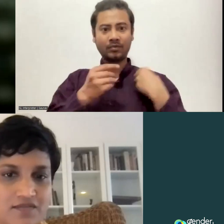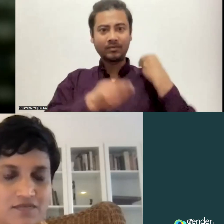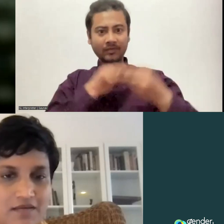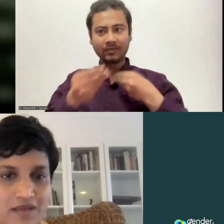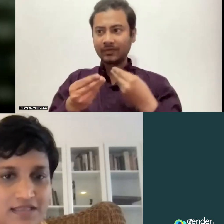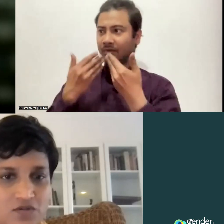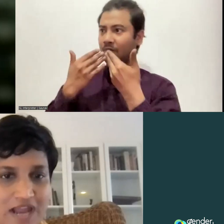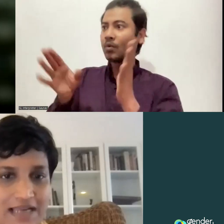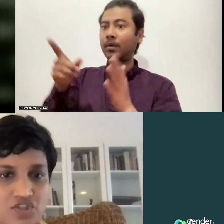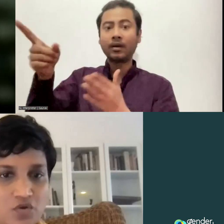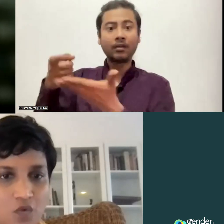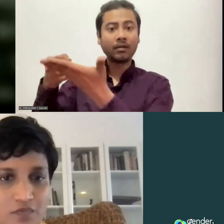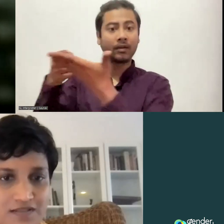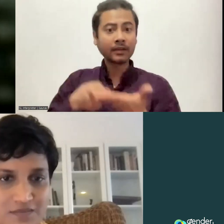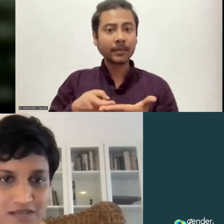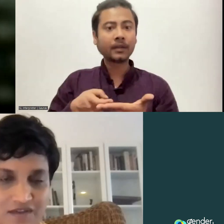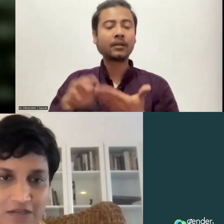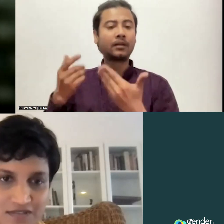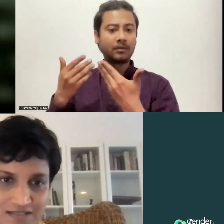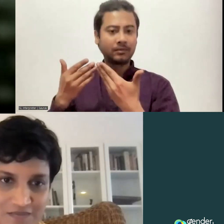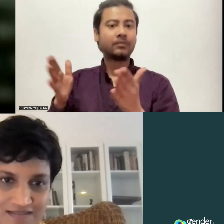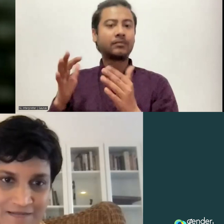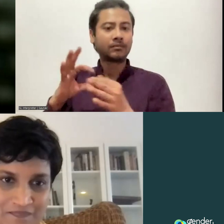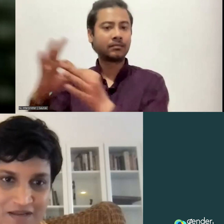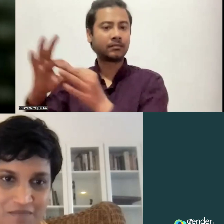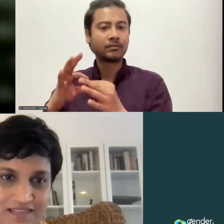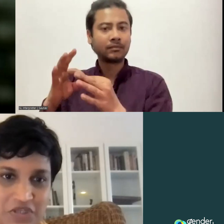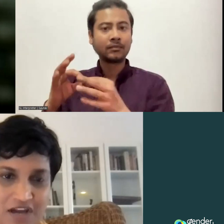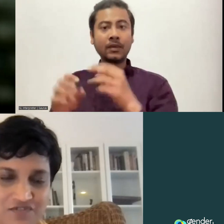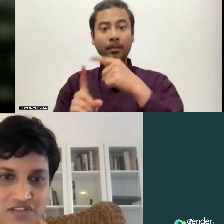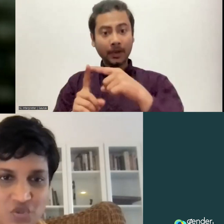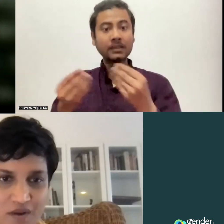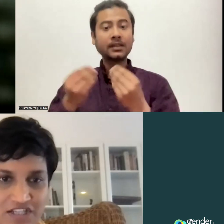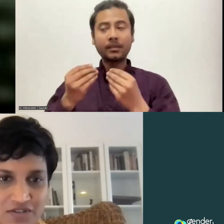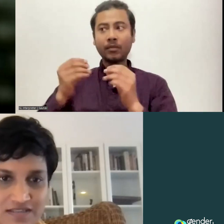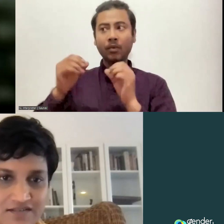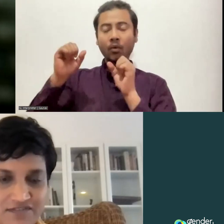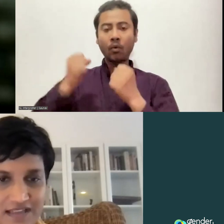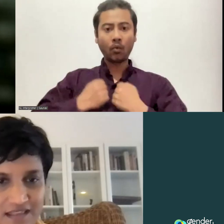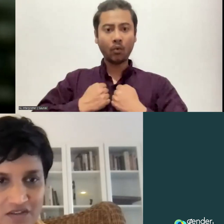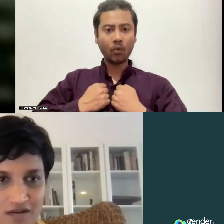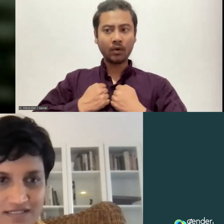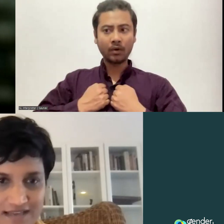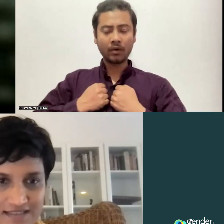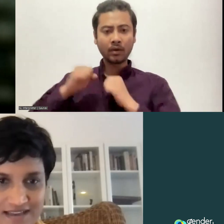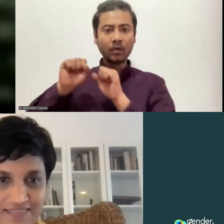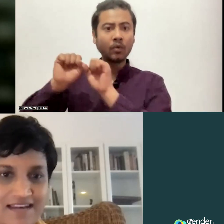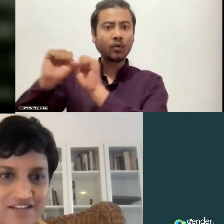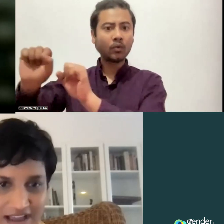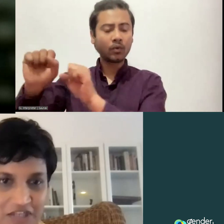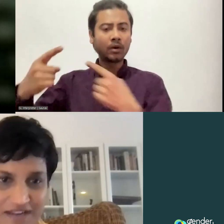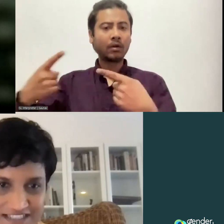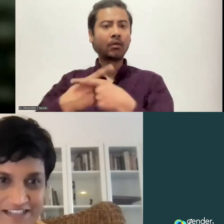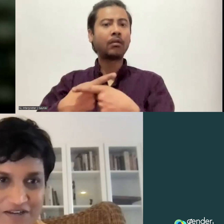because it begins to challenge your own principles and value systems. But then you have to situate yourself in that context and